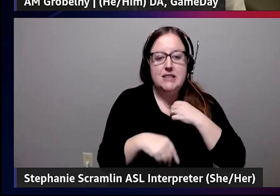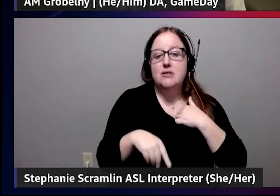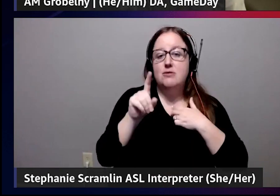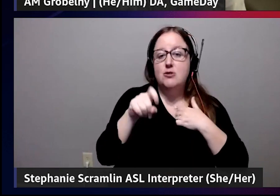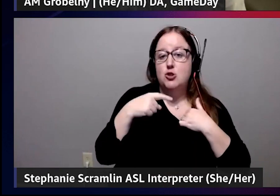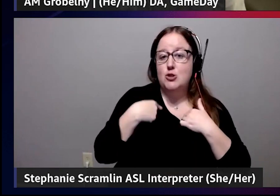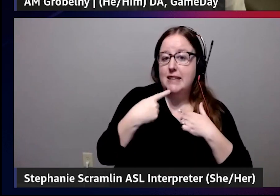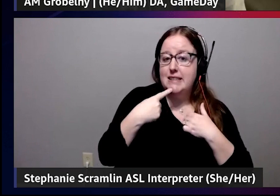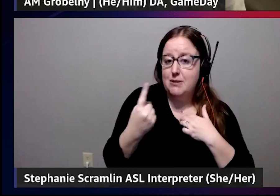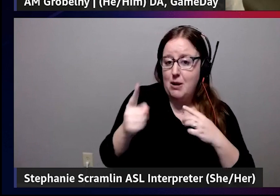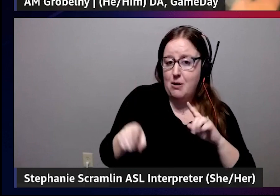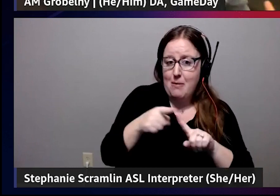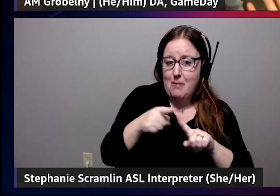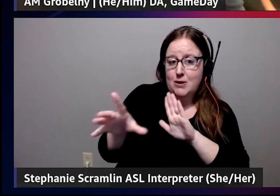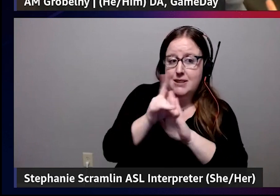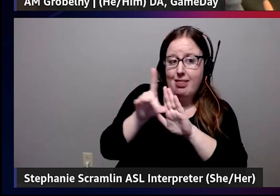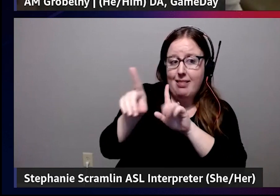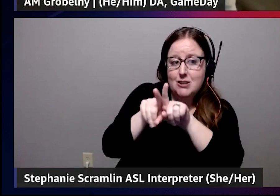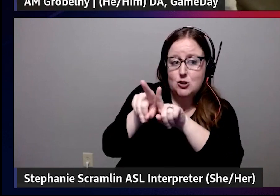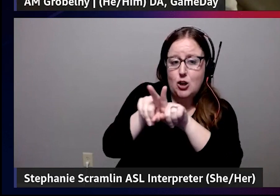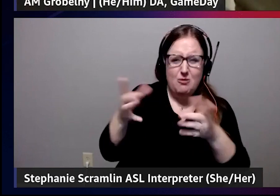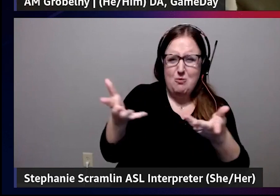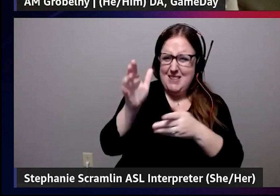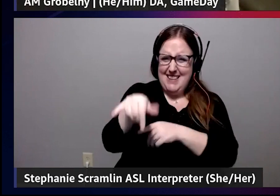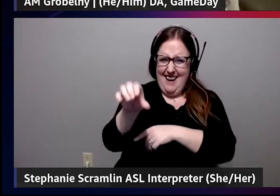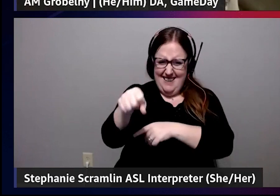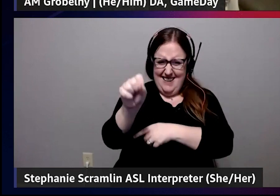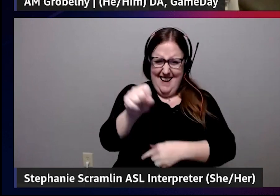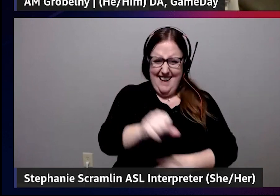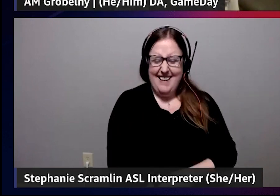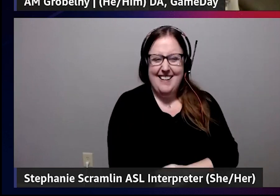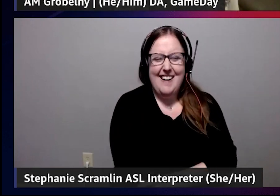say something about SelectStar? Yeah, what is SelectStar?